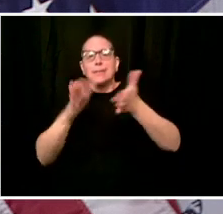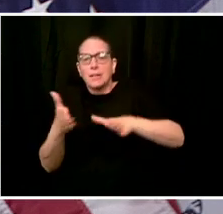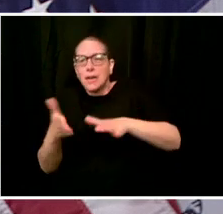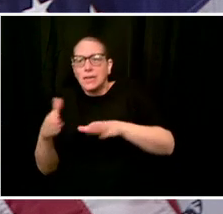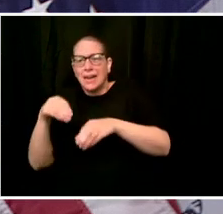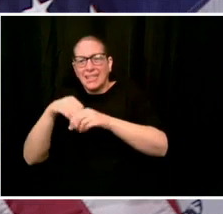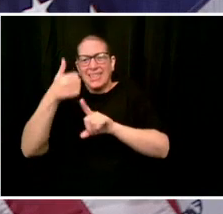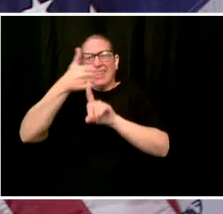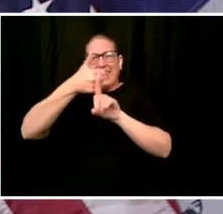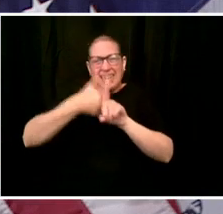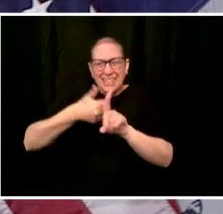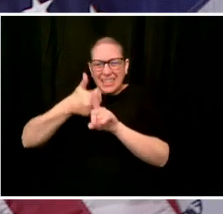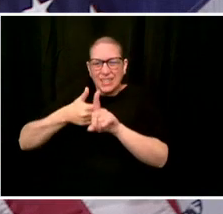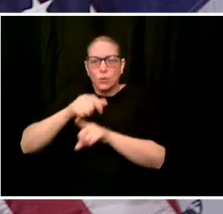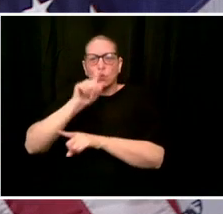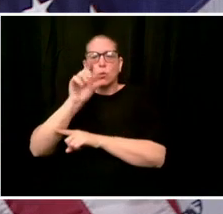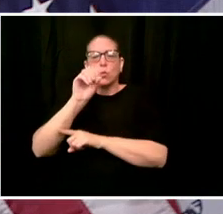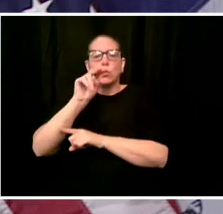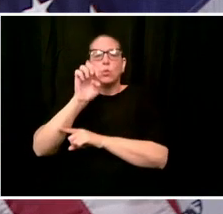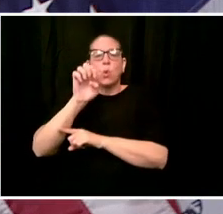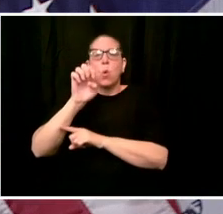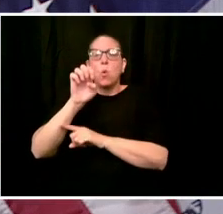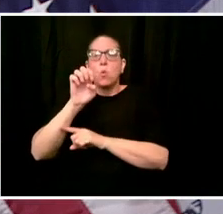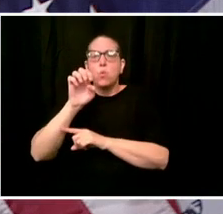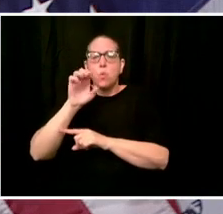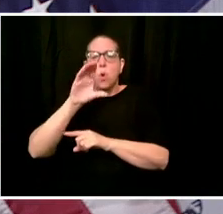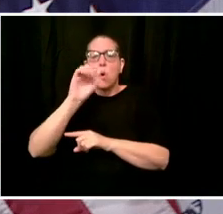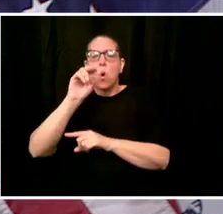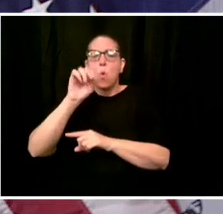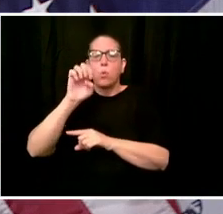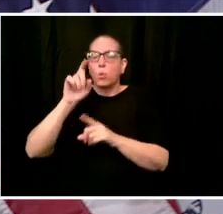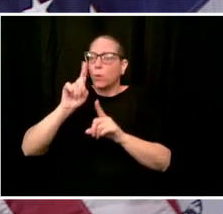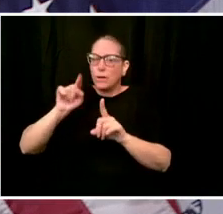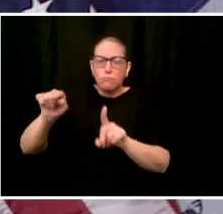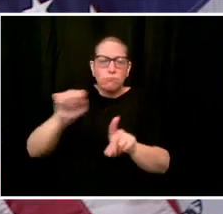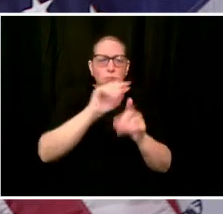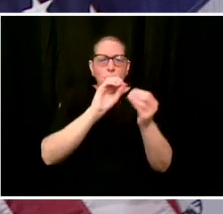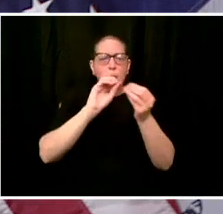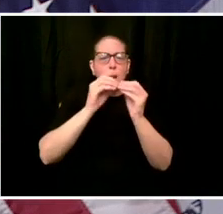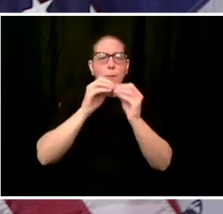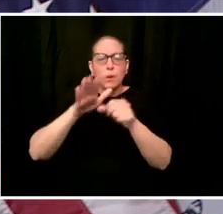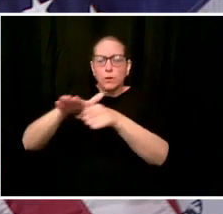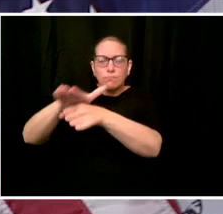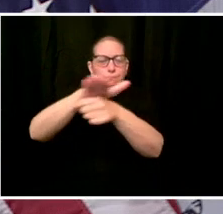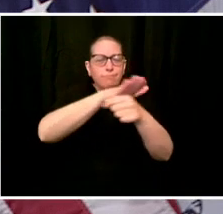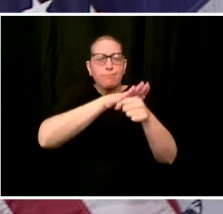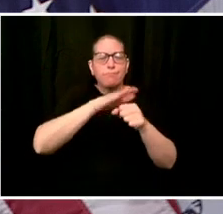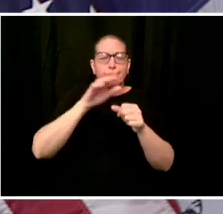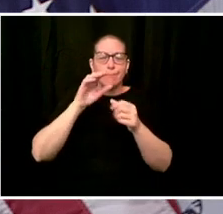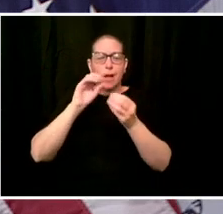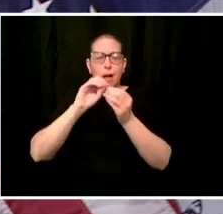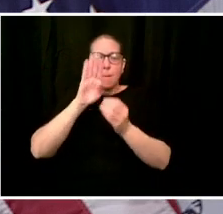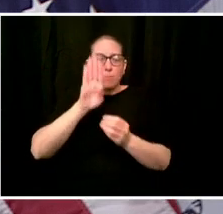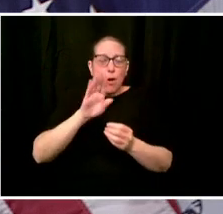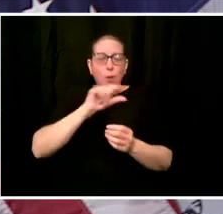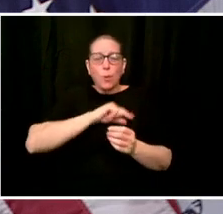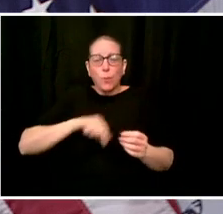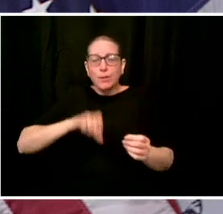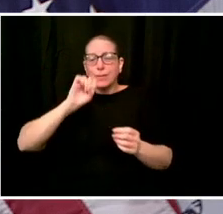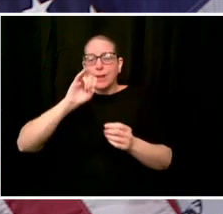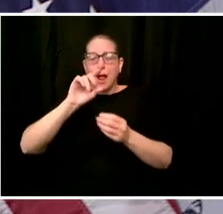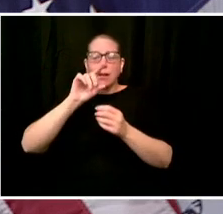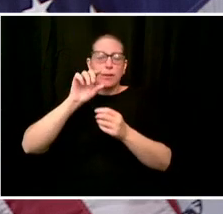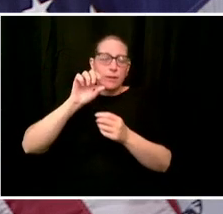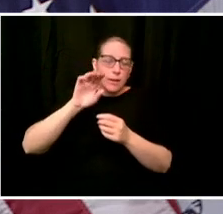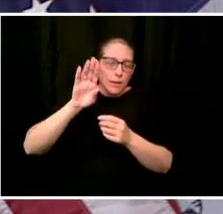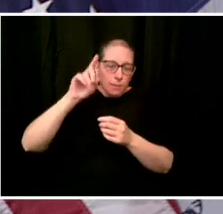per hospital. They won't even say of their own personnel and staffers where they worked. When can we expect that data to be released? And my second question is,